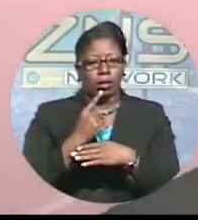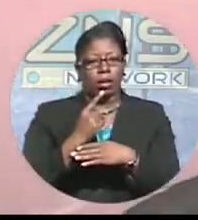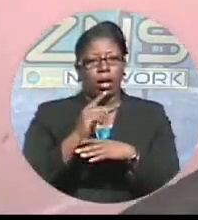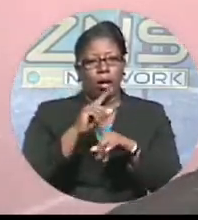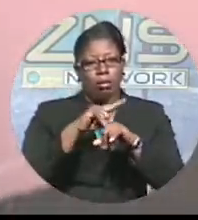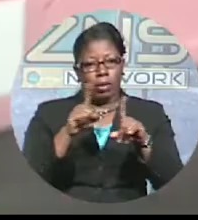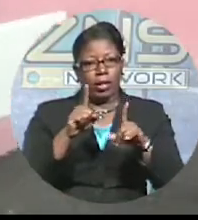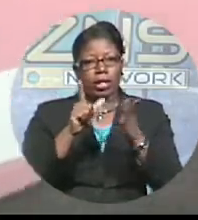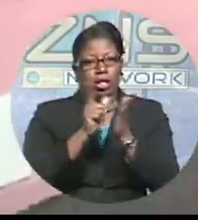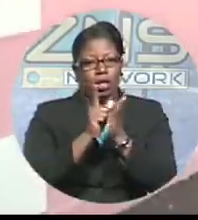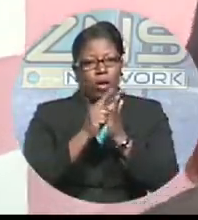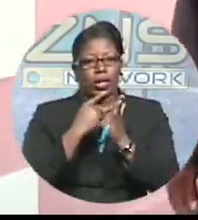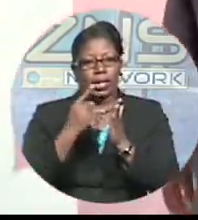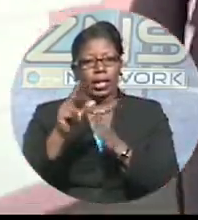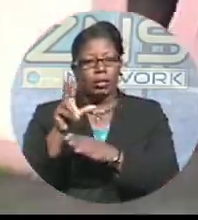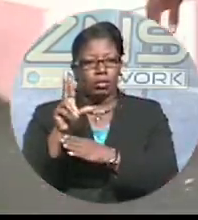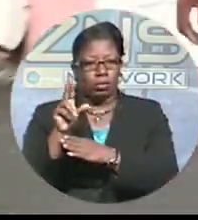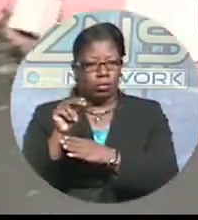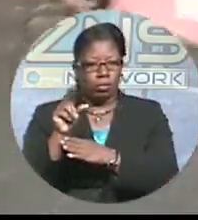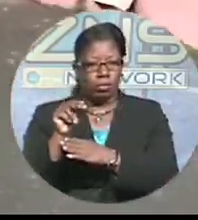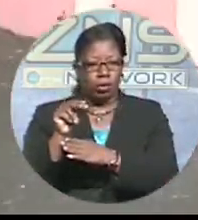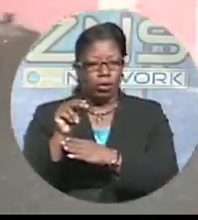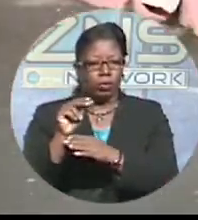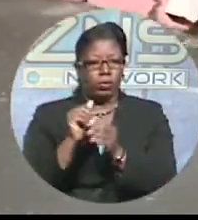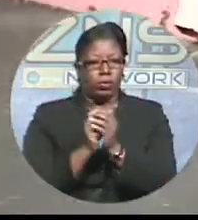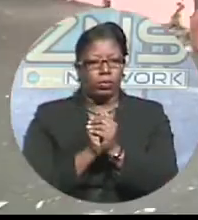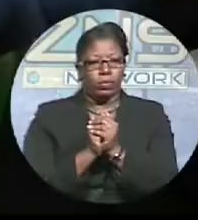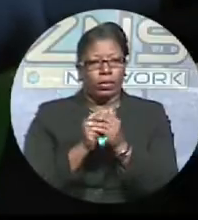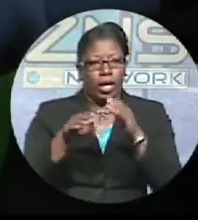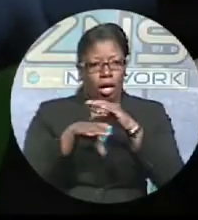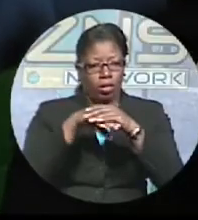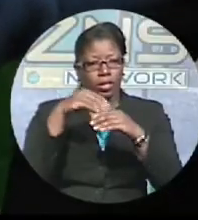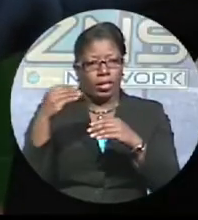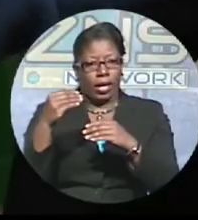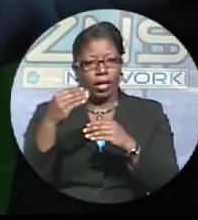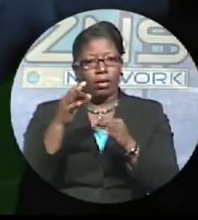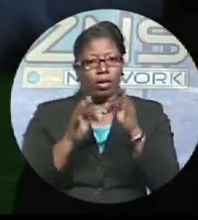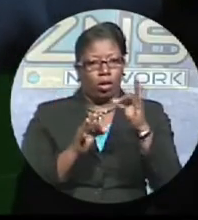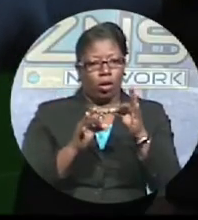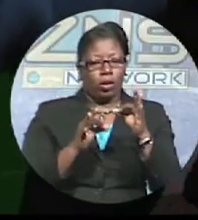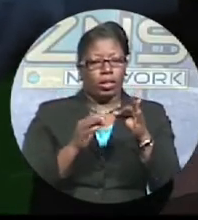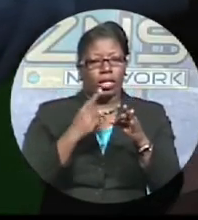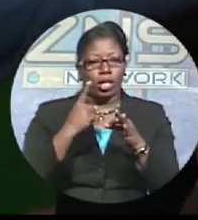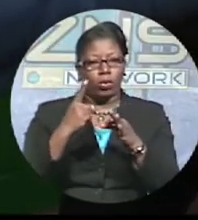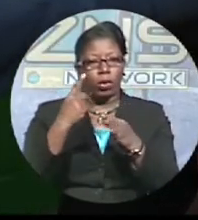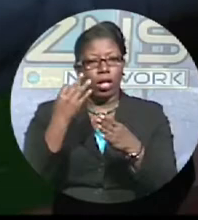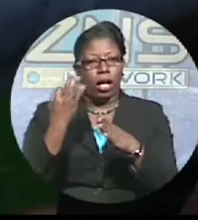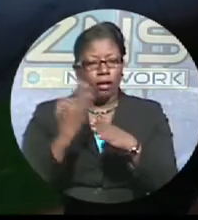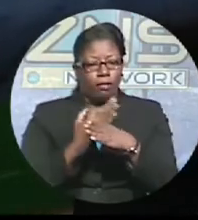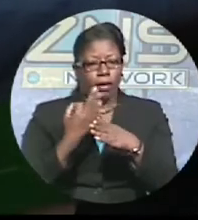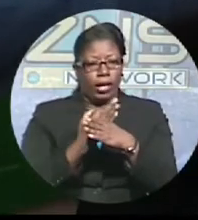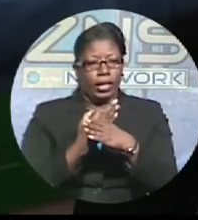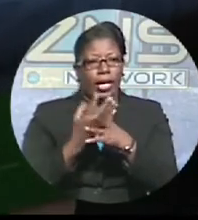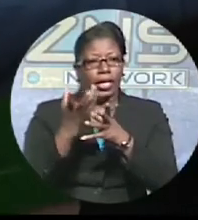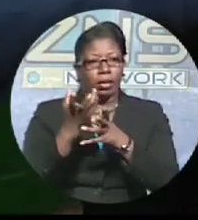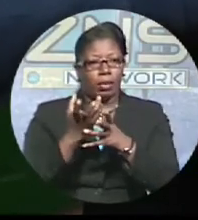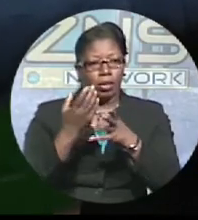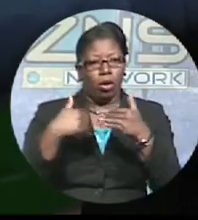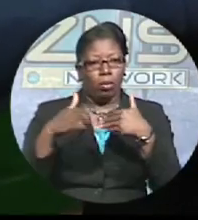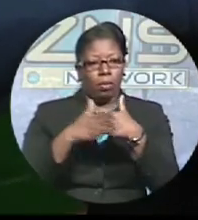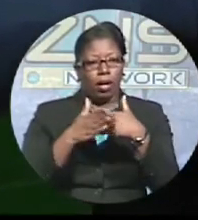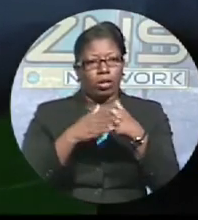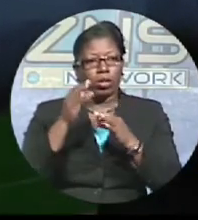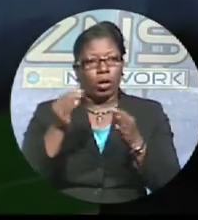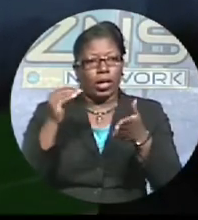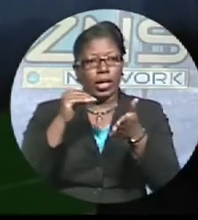Murrio Ducille. Meantime, Ducille told reporters outside court that he will be filing an appeal after the Easter holiday. Based on the